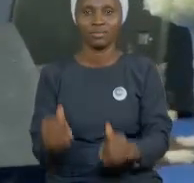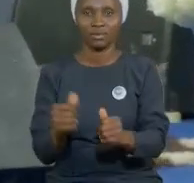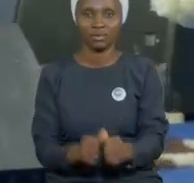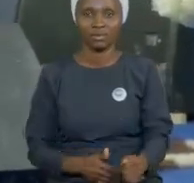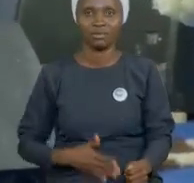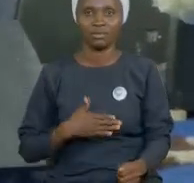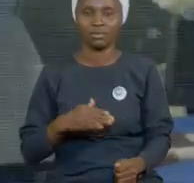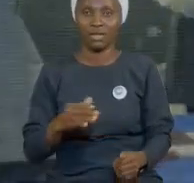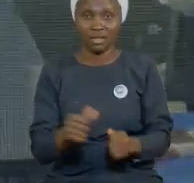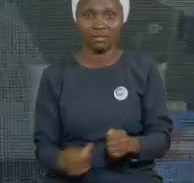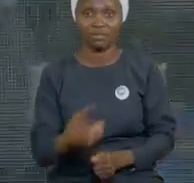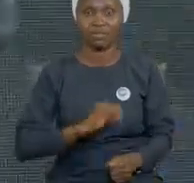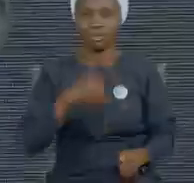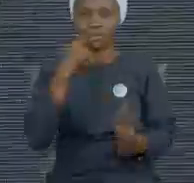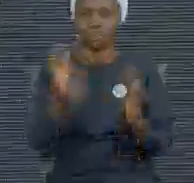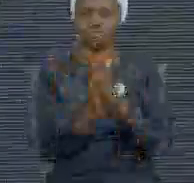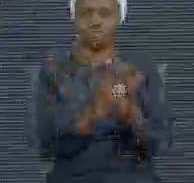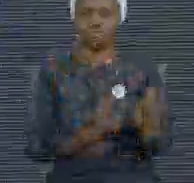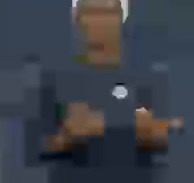Tonight, you are liberated.